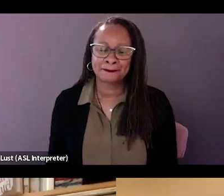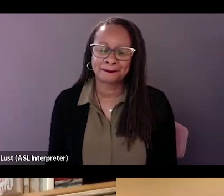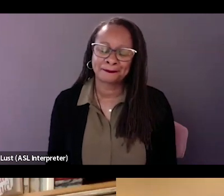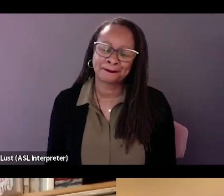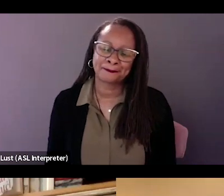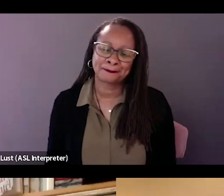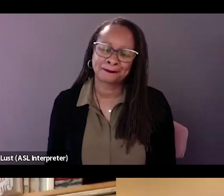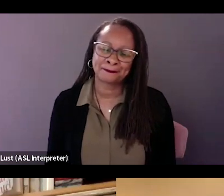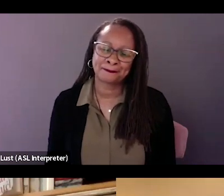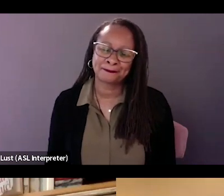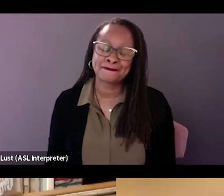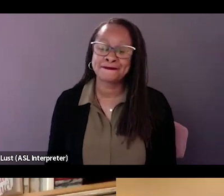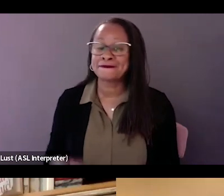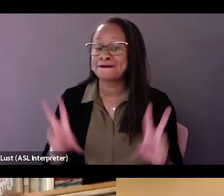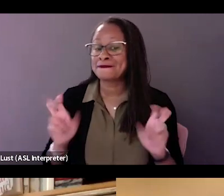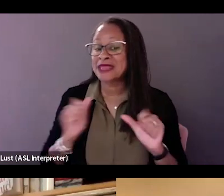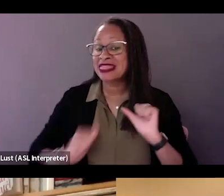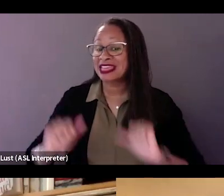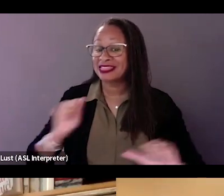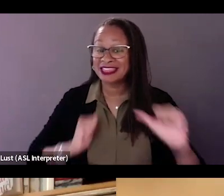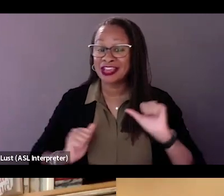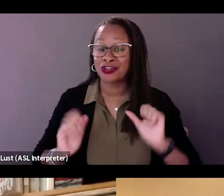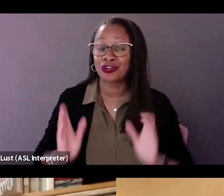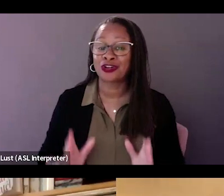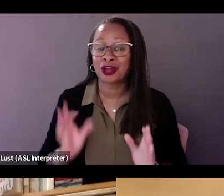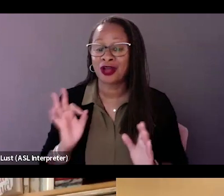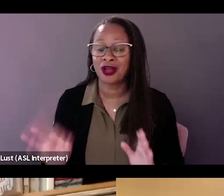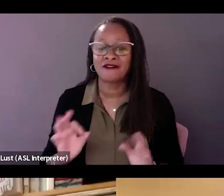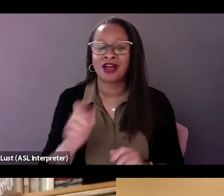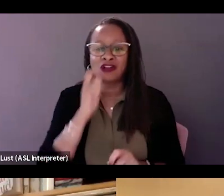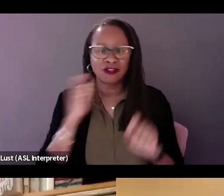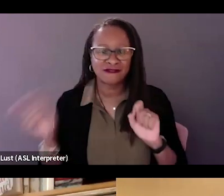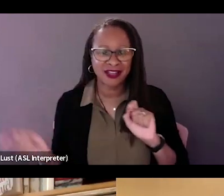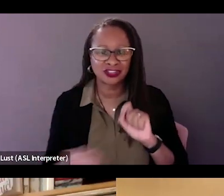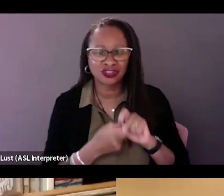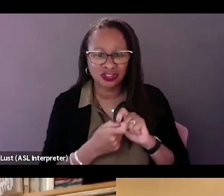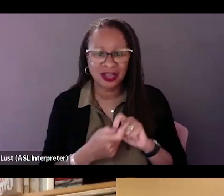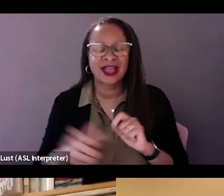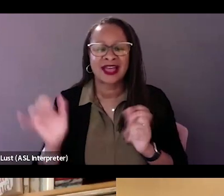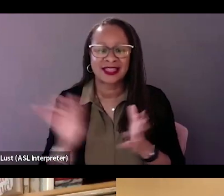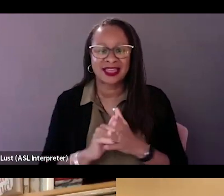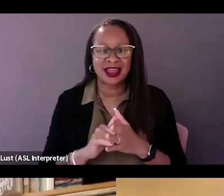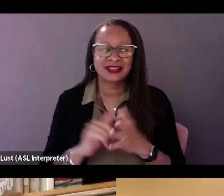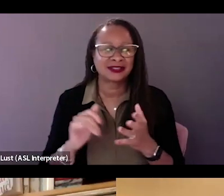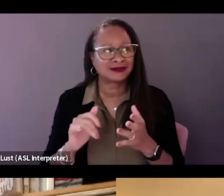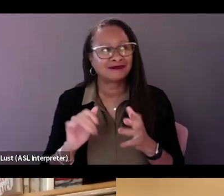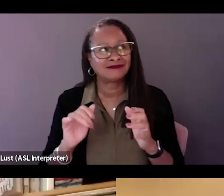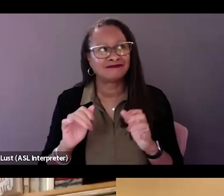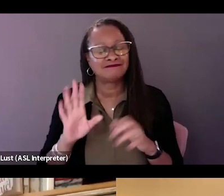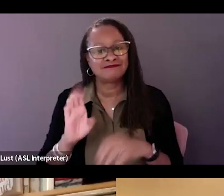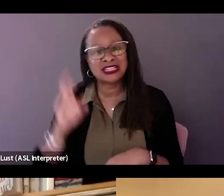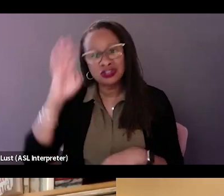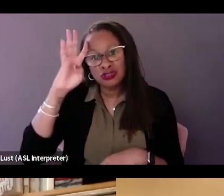the theater of, or the spectacle of revenge that has been brought about by the news, and especially Indian